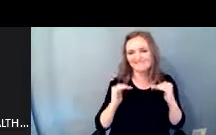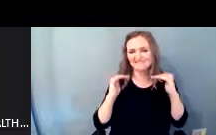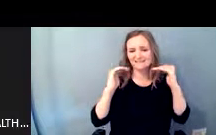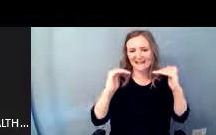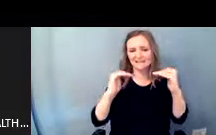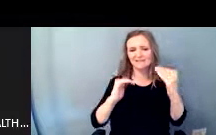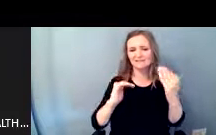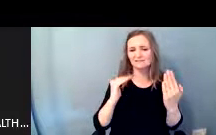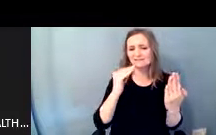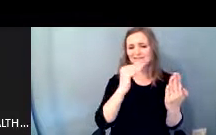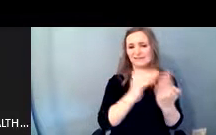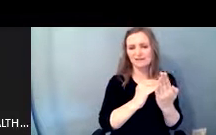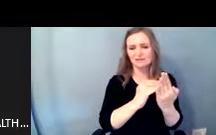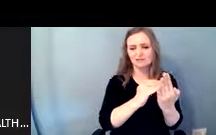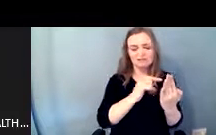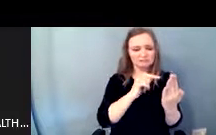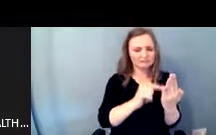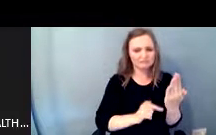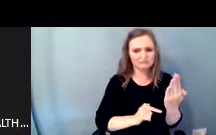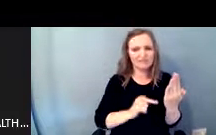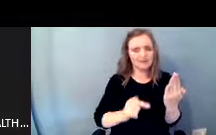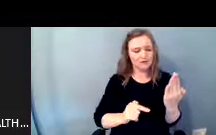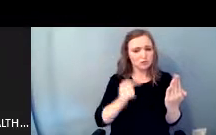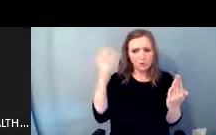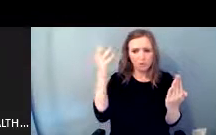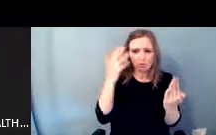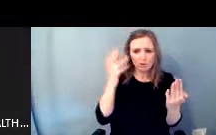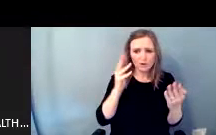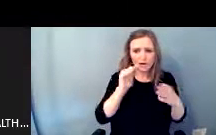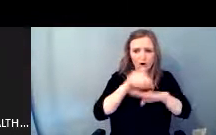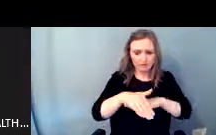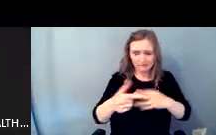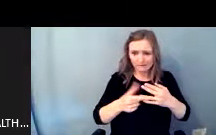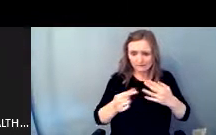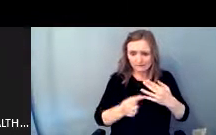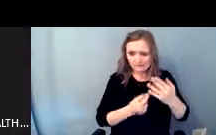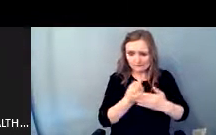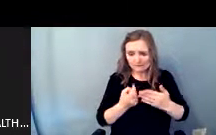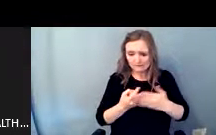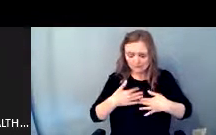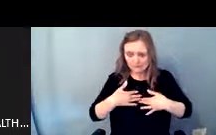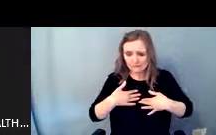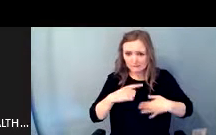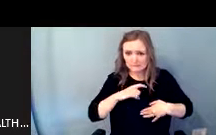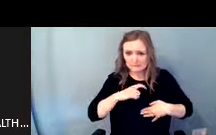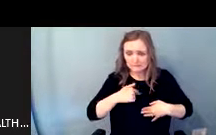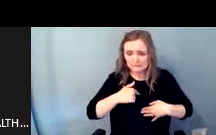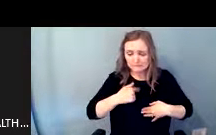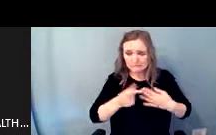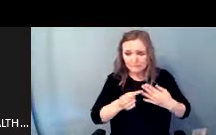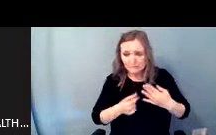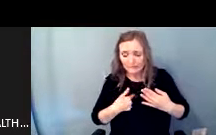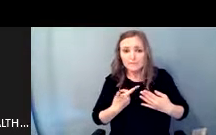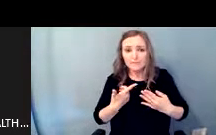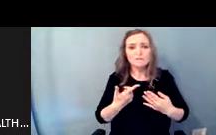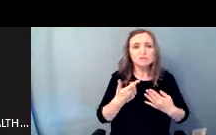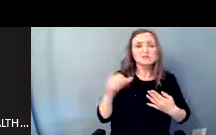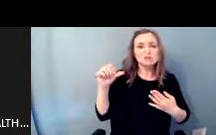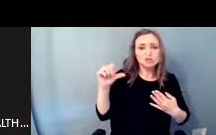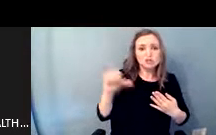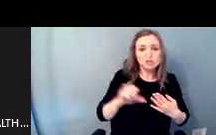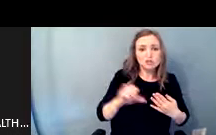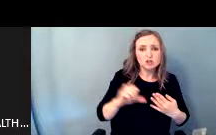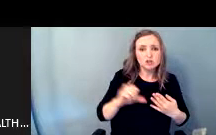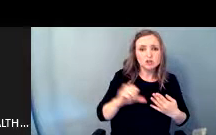worrying symptoms should know one way or the other whether they've got cancer or not within 28 days of that referral, I think